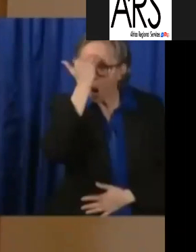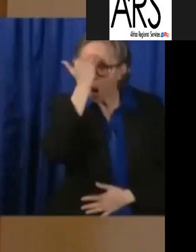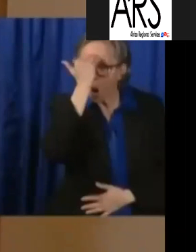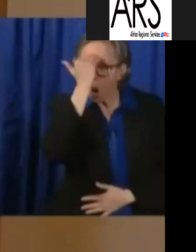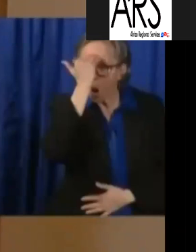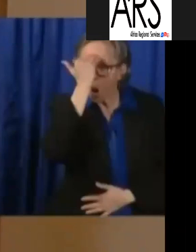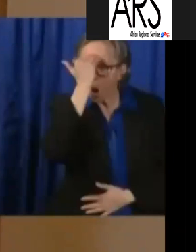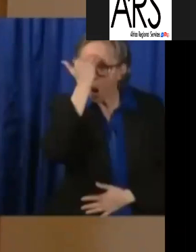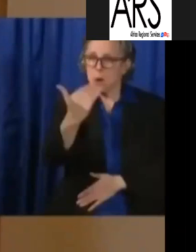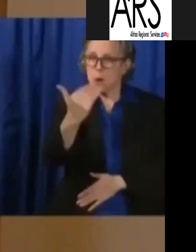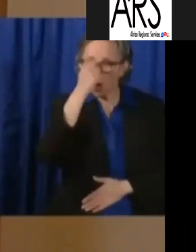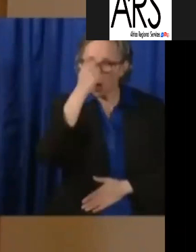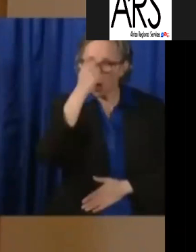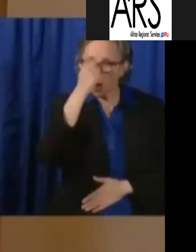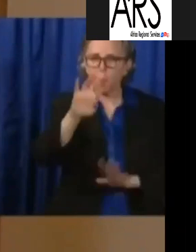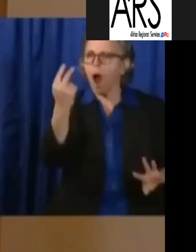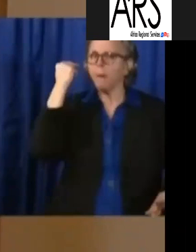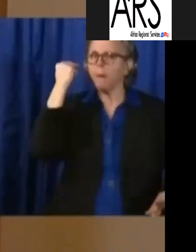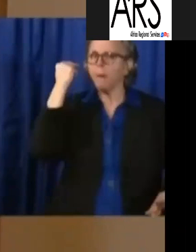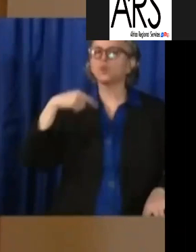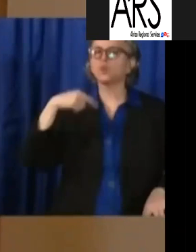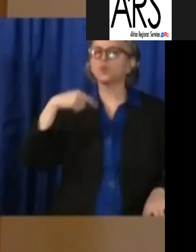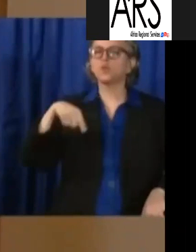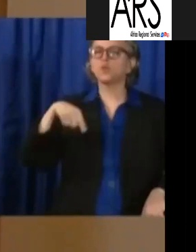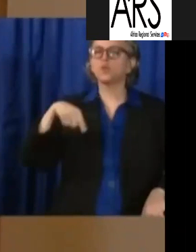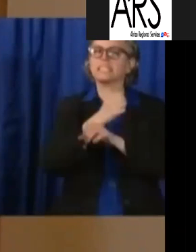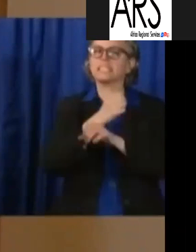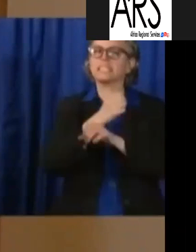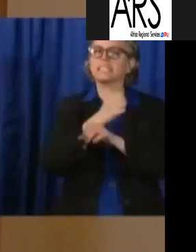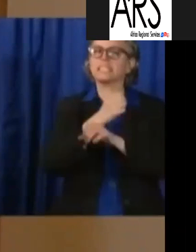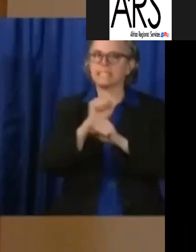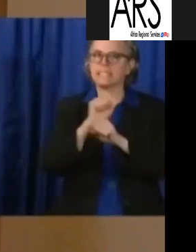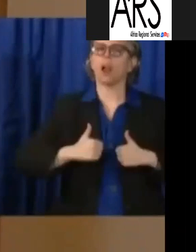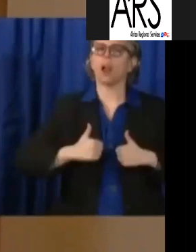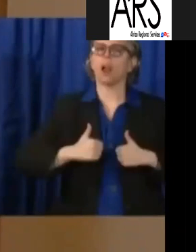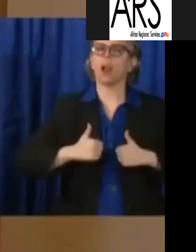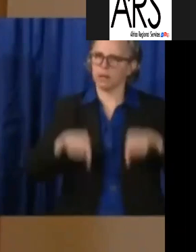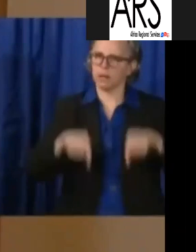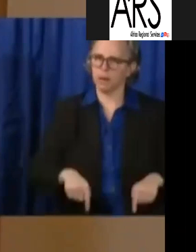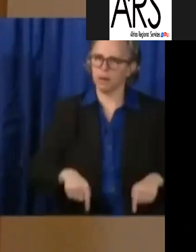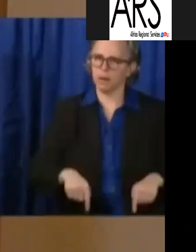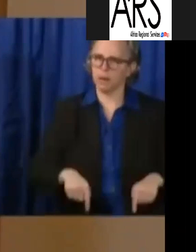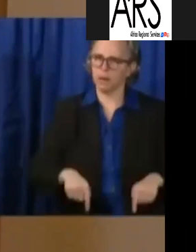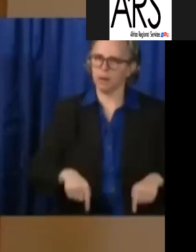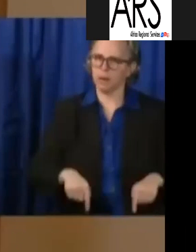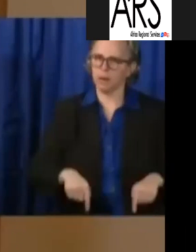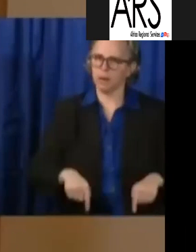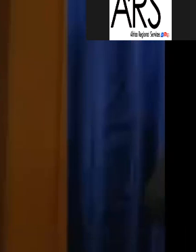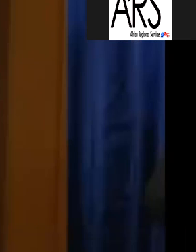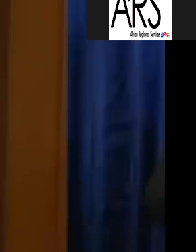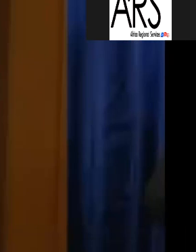you will look back and know that you helped save each other in this state. The impact is